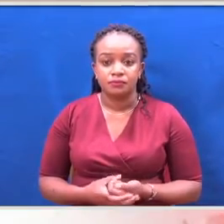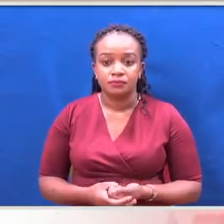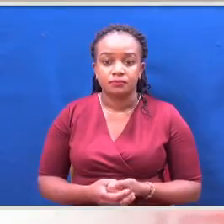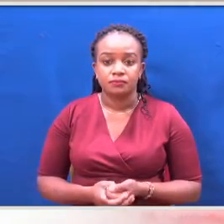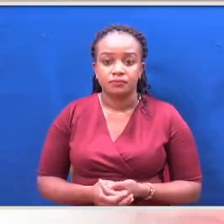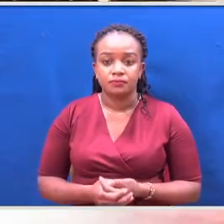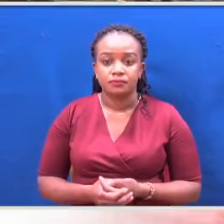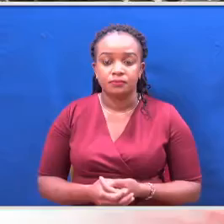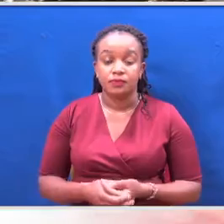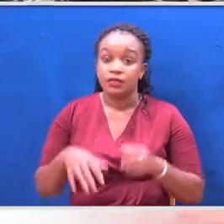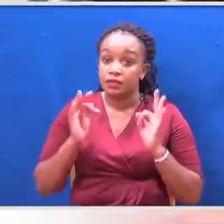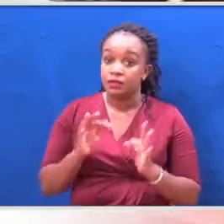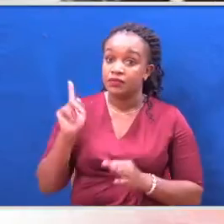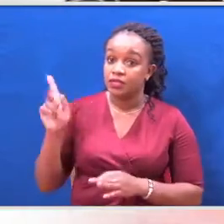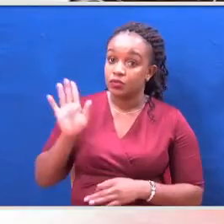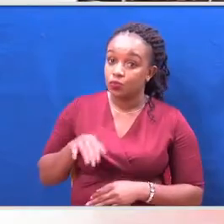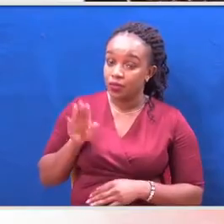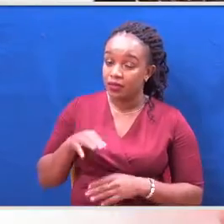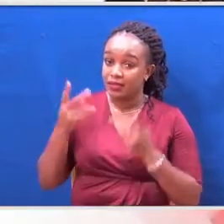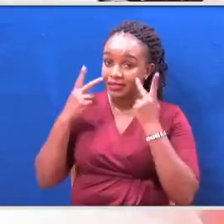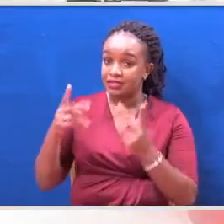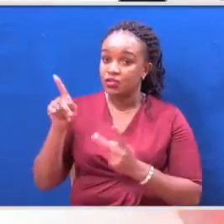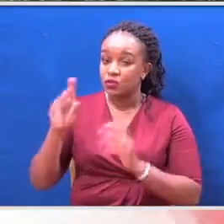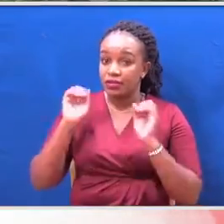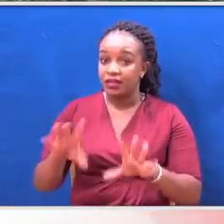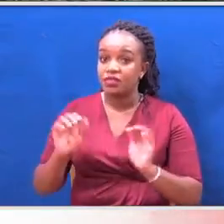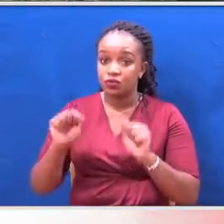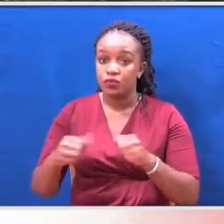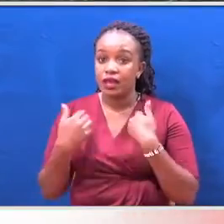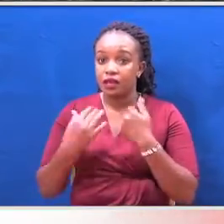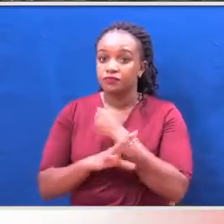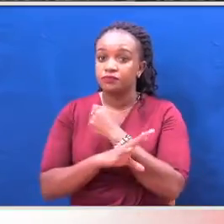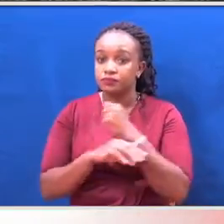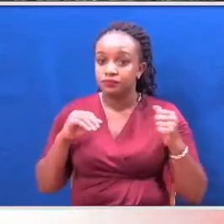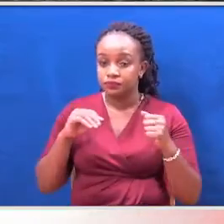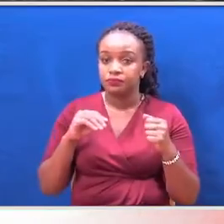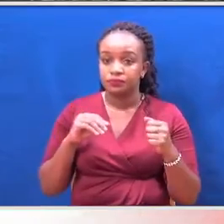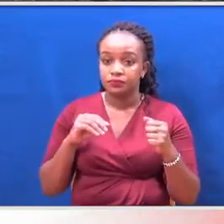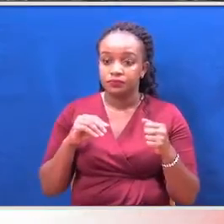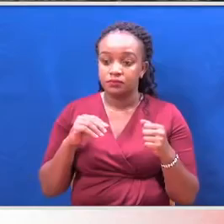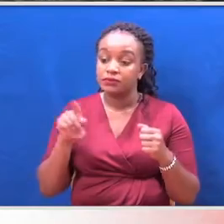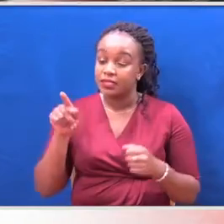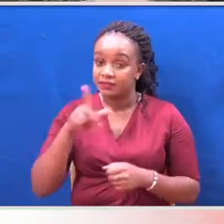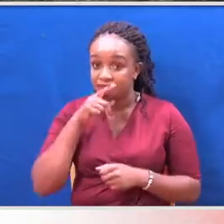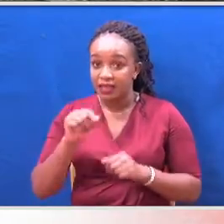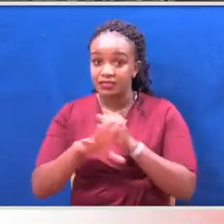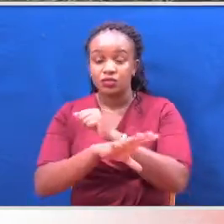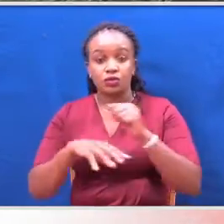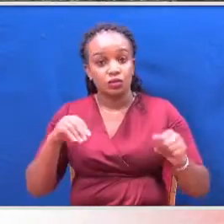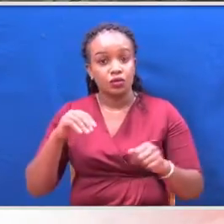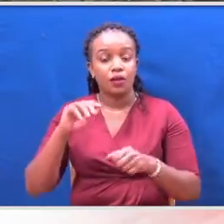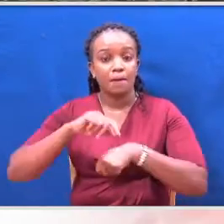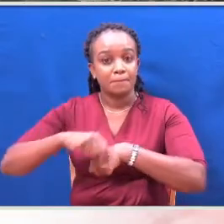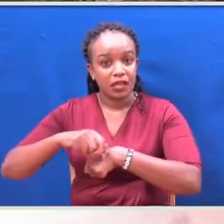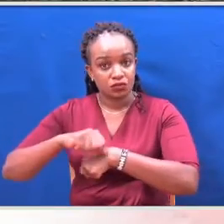Kama sio ala mama amekuona sio machungwa ungeenda naye. Mimi nilikuwa nataka kuivua. Nikaambia huyu jamaa hapa achukue machungwa kutoka kule pale